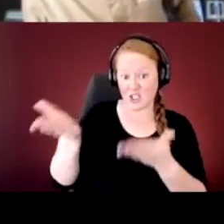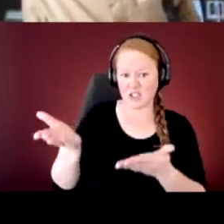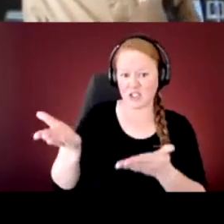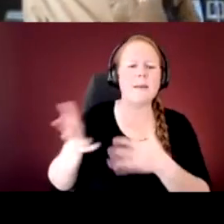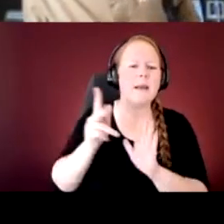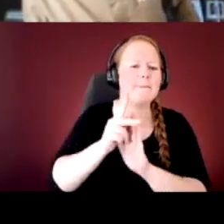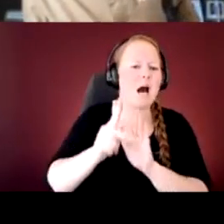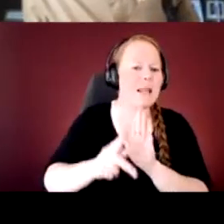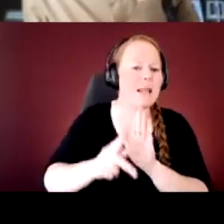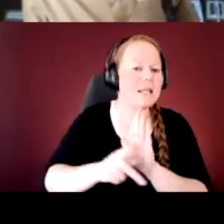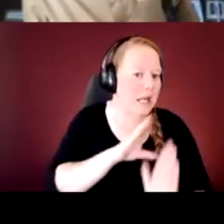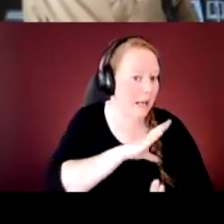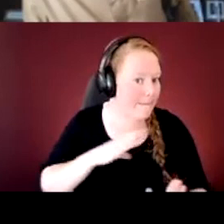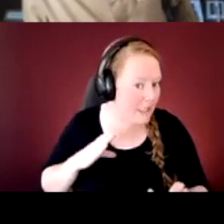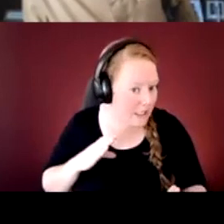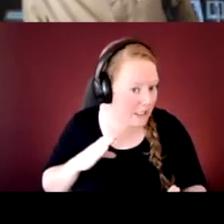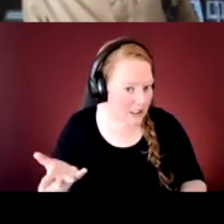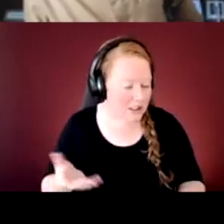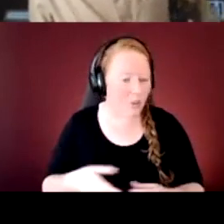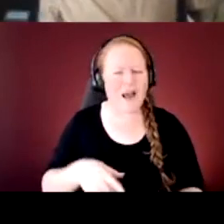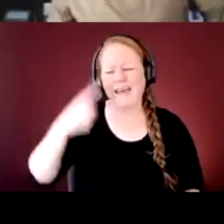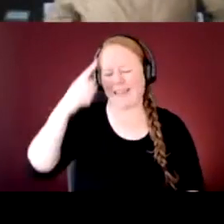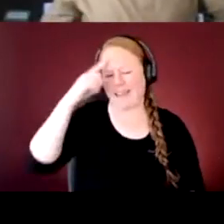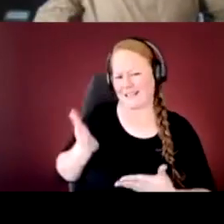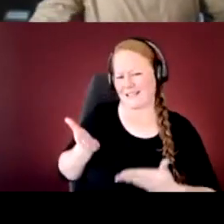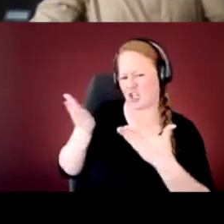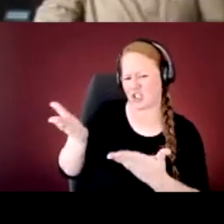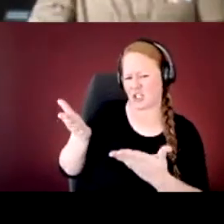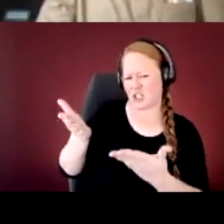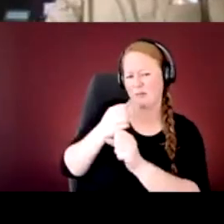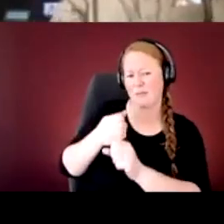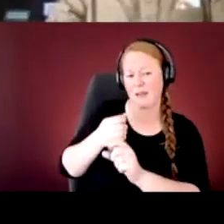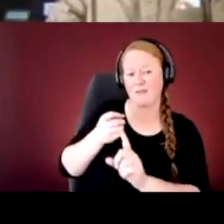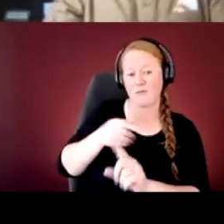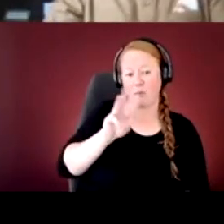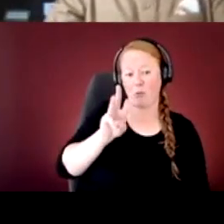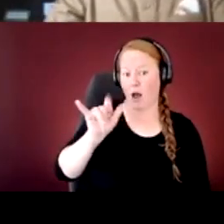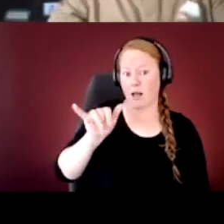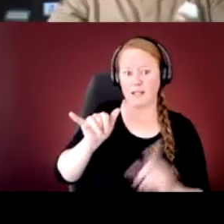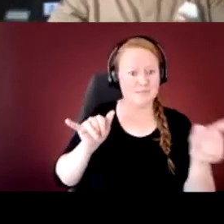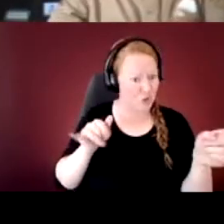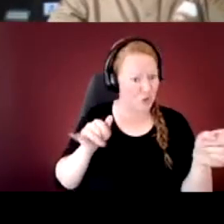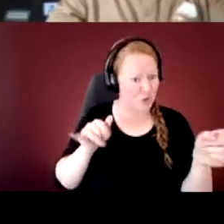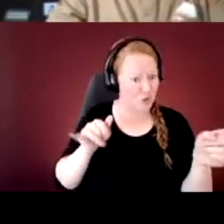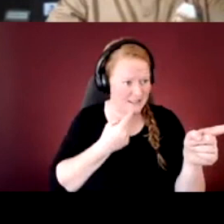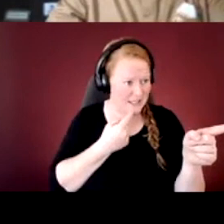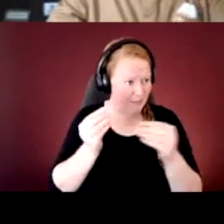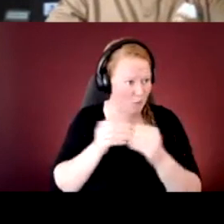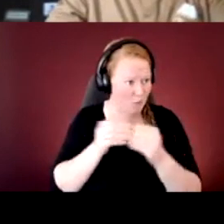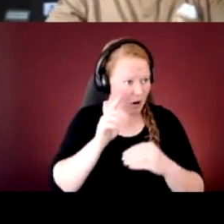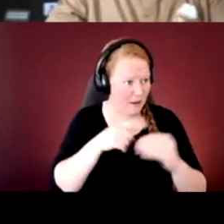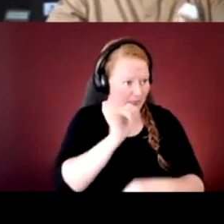committee. So I think the suggestion was initially made by Wally. So I don't know if you wanted to say more about that, Wally. I